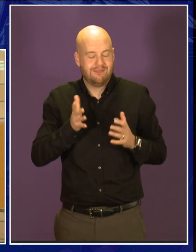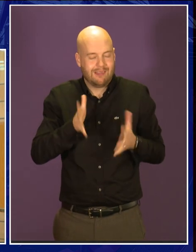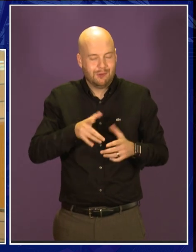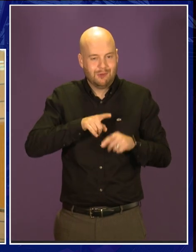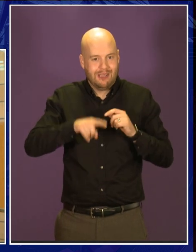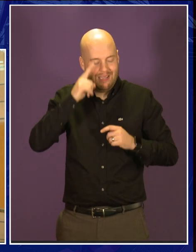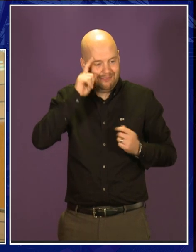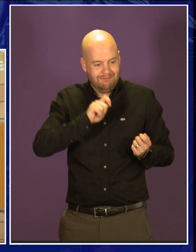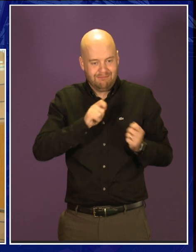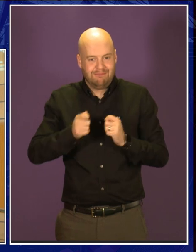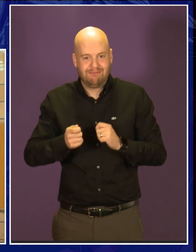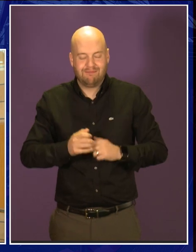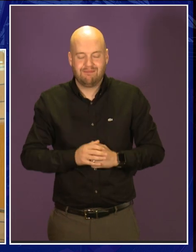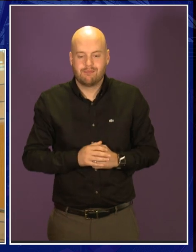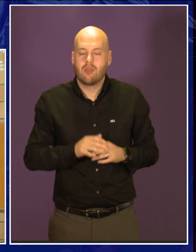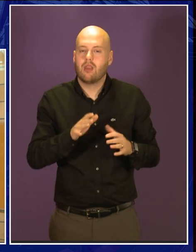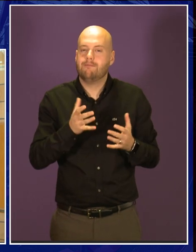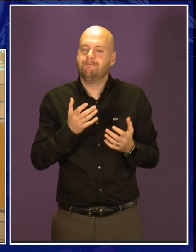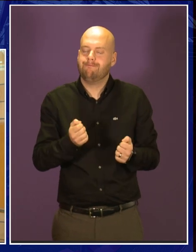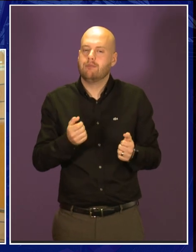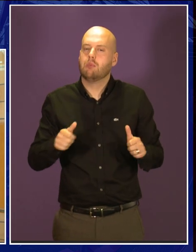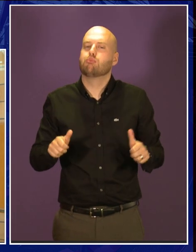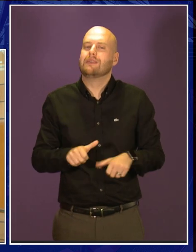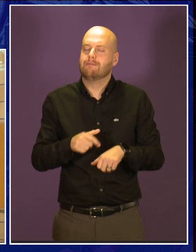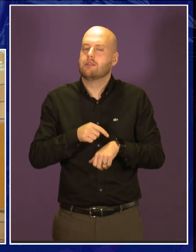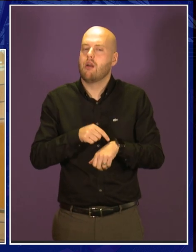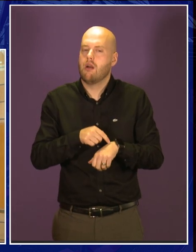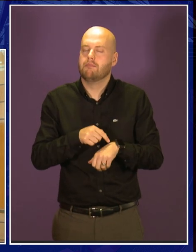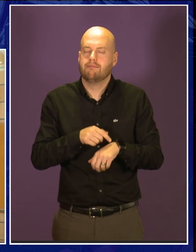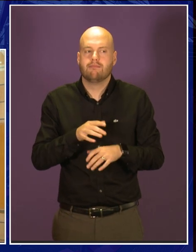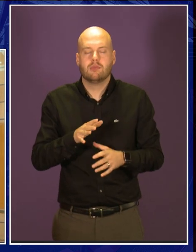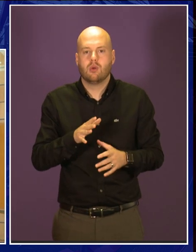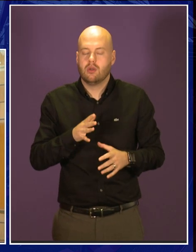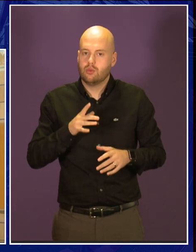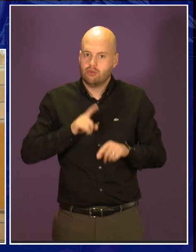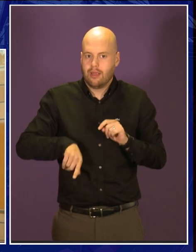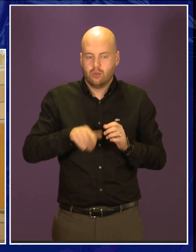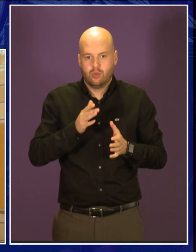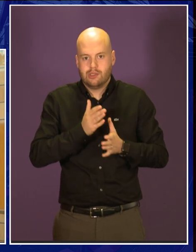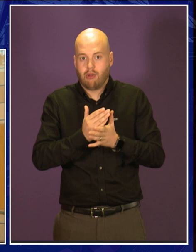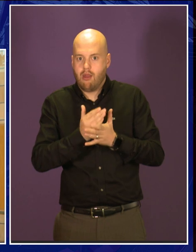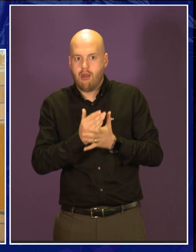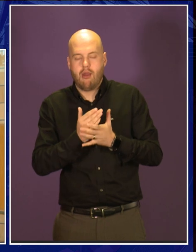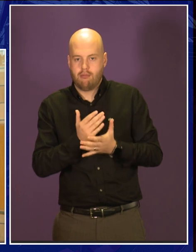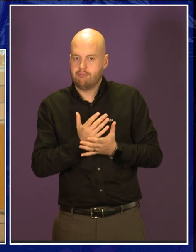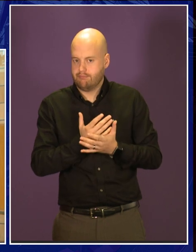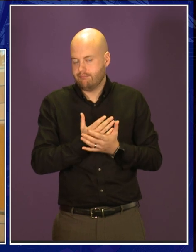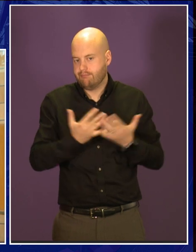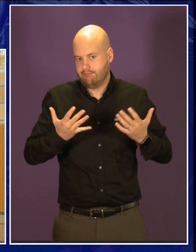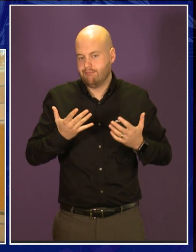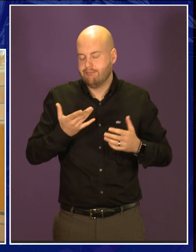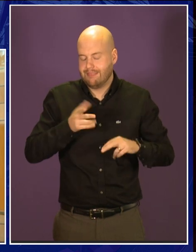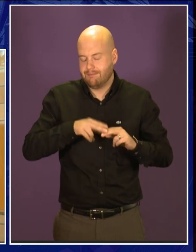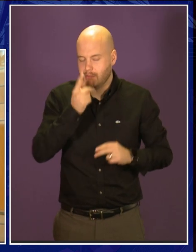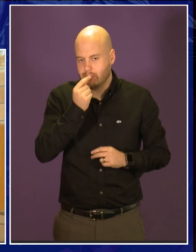we have a brief time together, and we're going to try to share as many different things as we can. I think my first